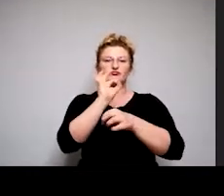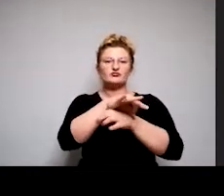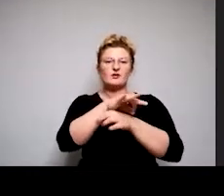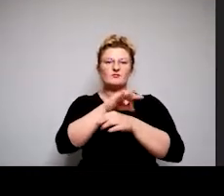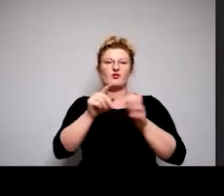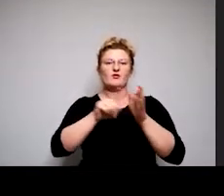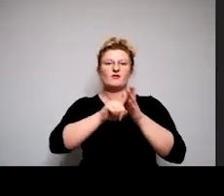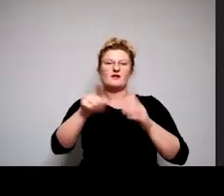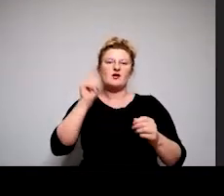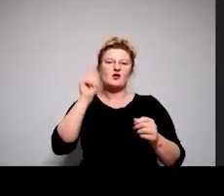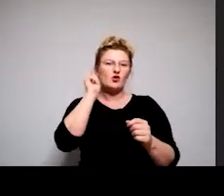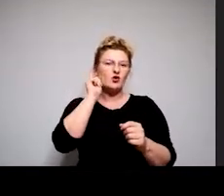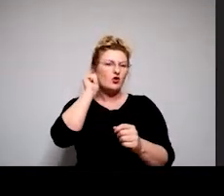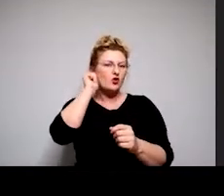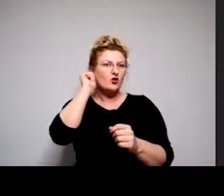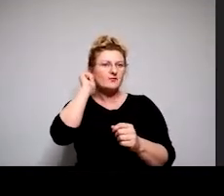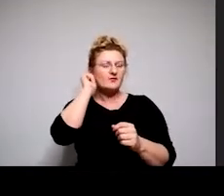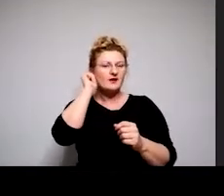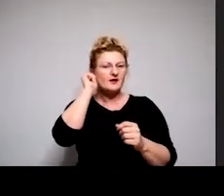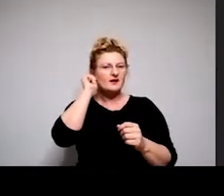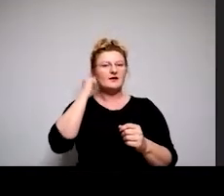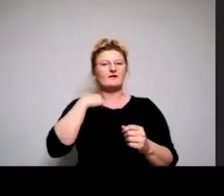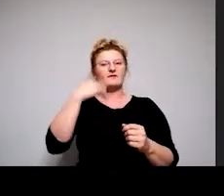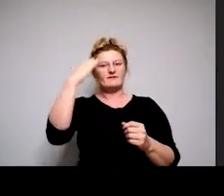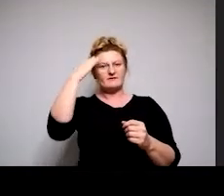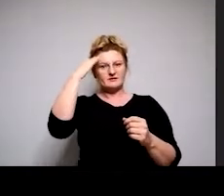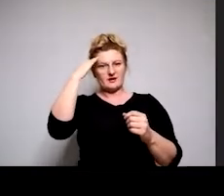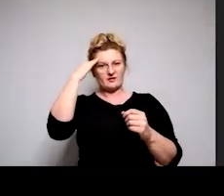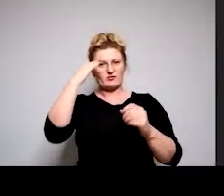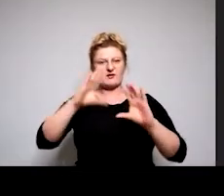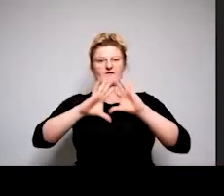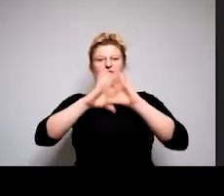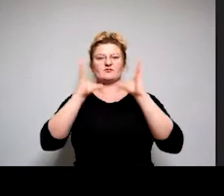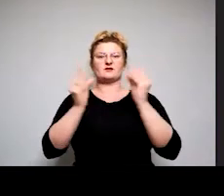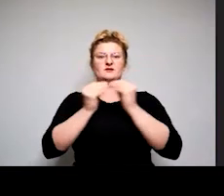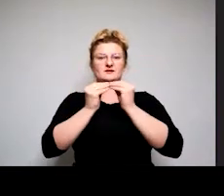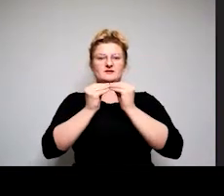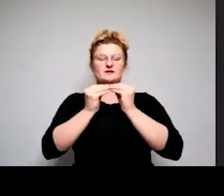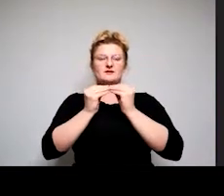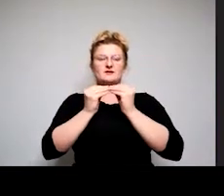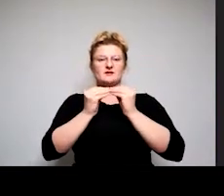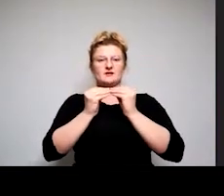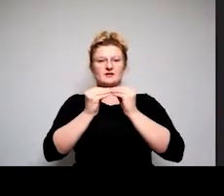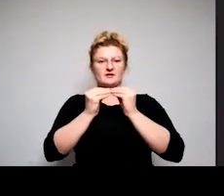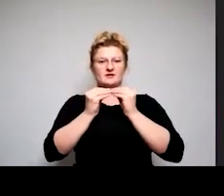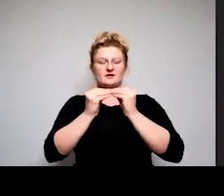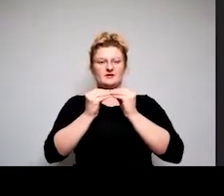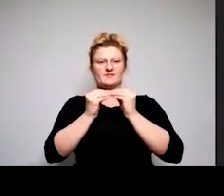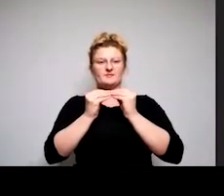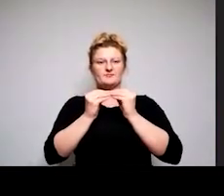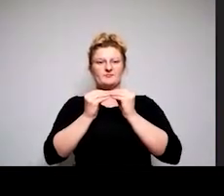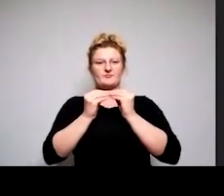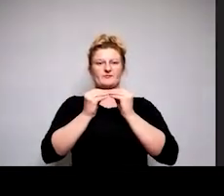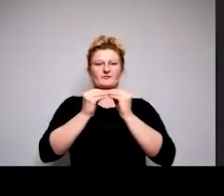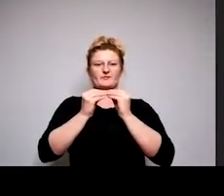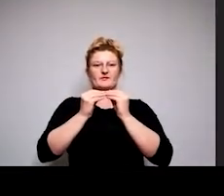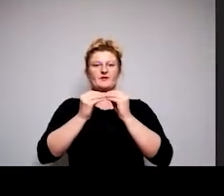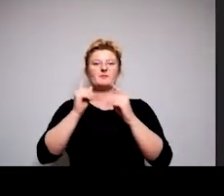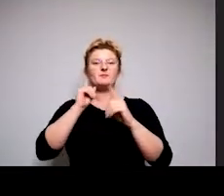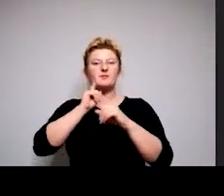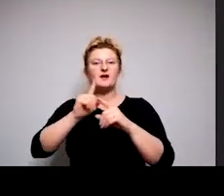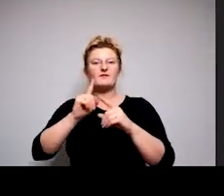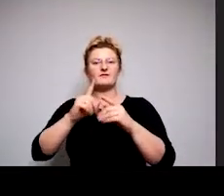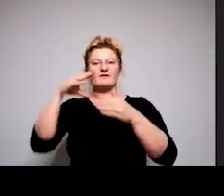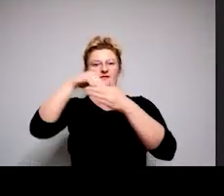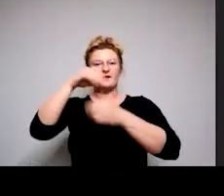projects or programs had men. And I realized it's hard, because when you go when you go to talk